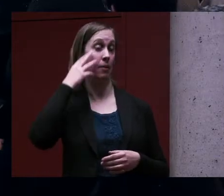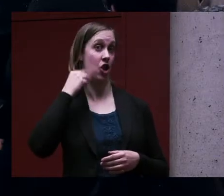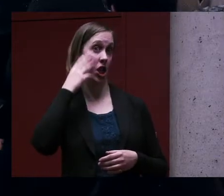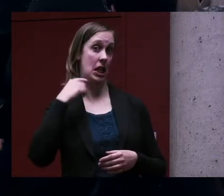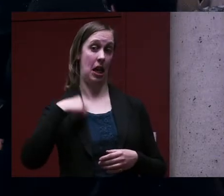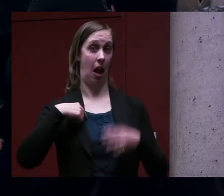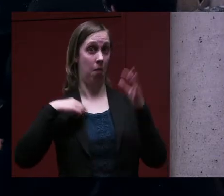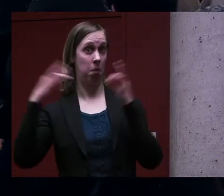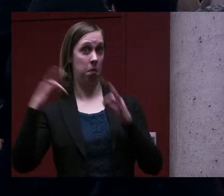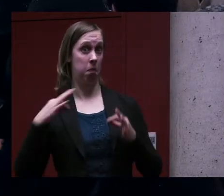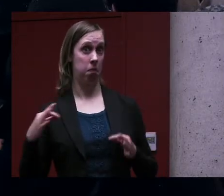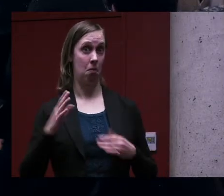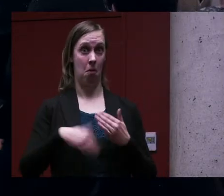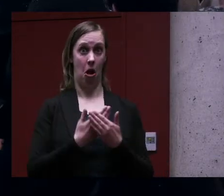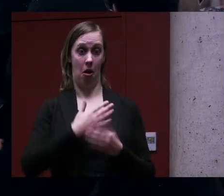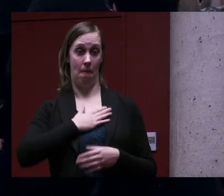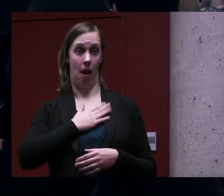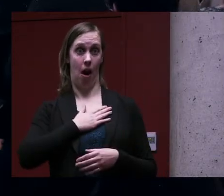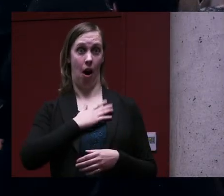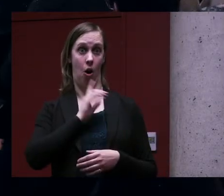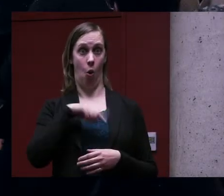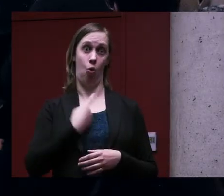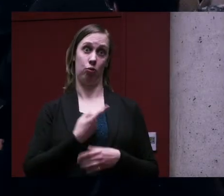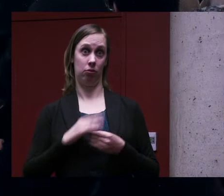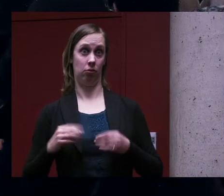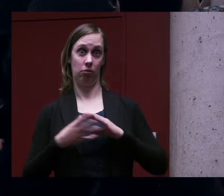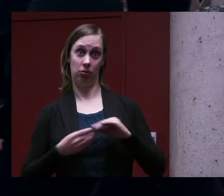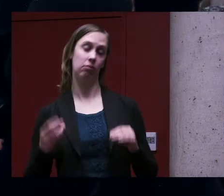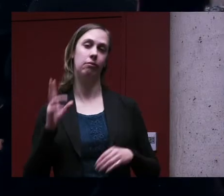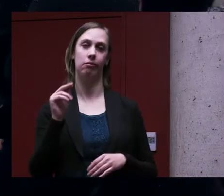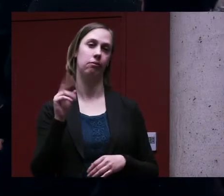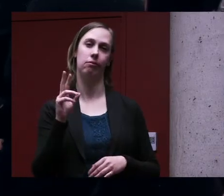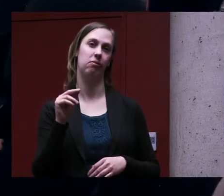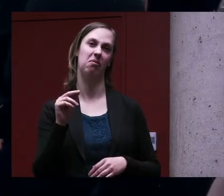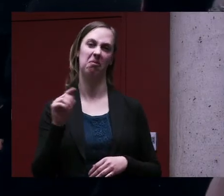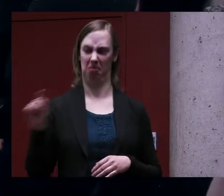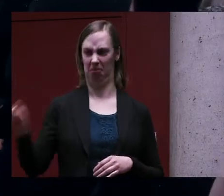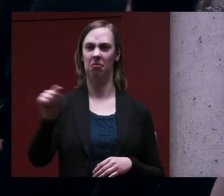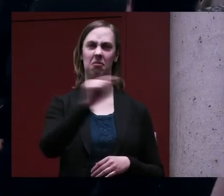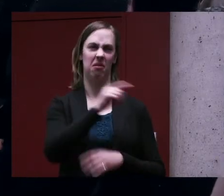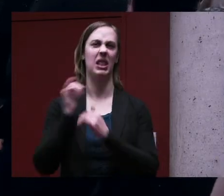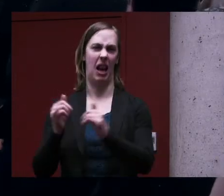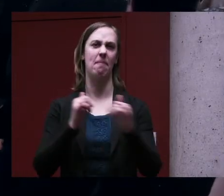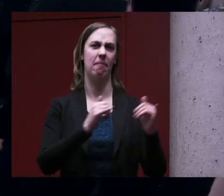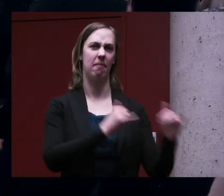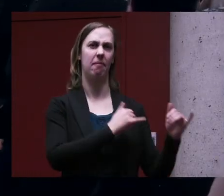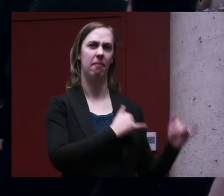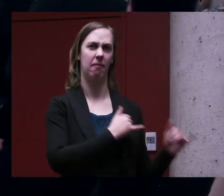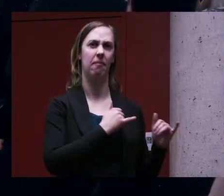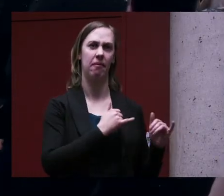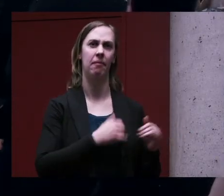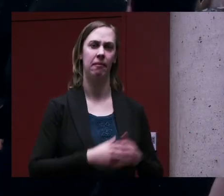from me, they're not just from me. They're from many of us. It's not